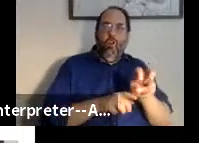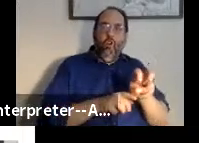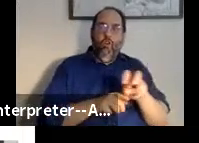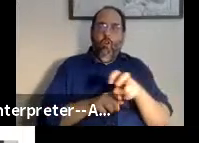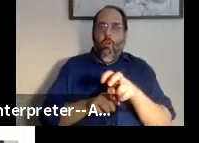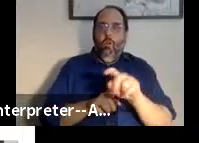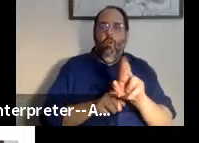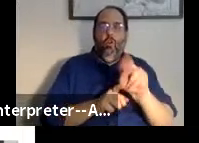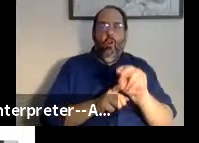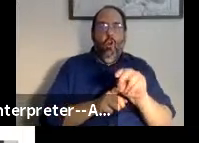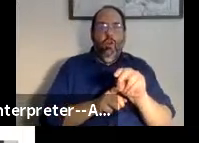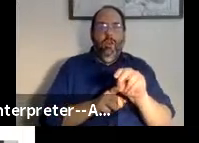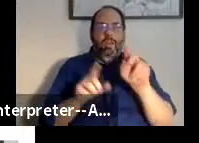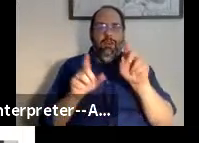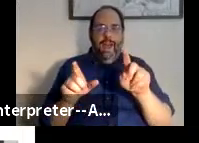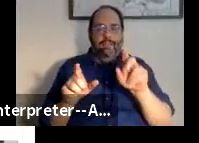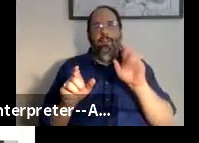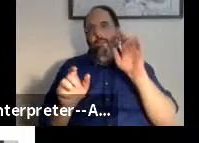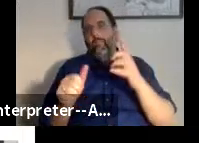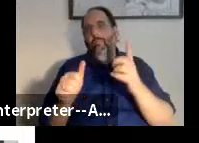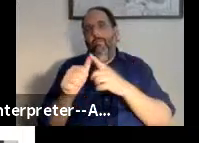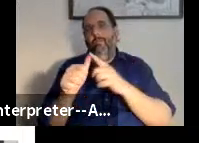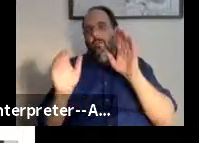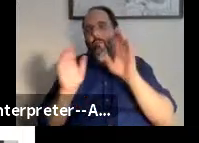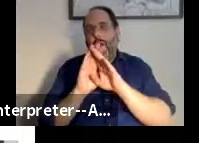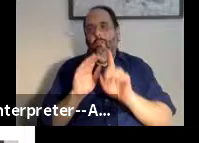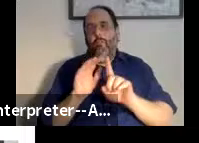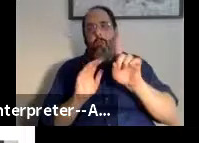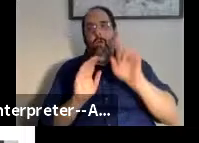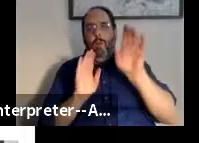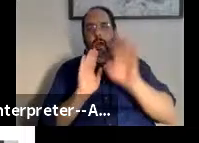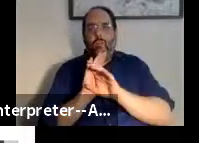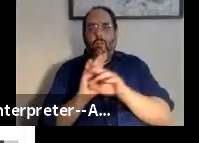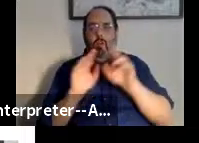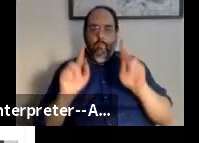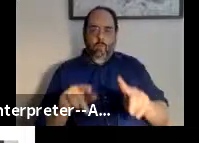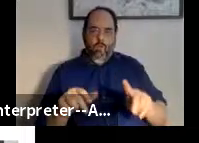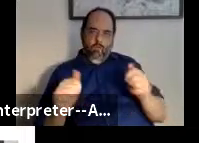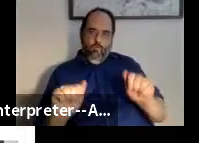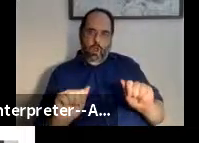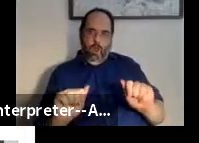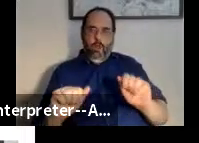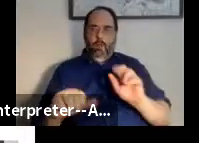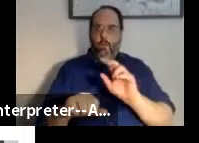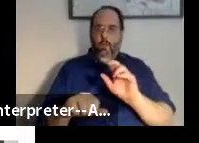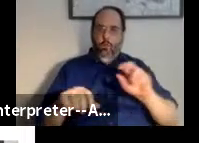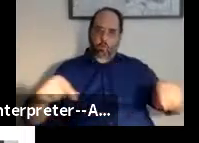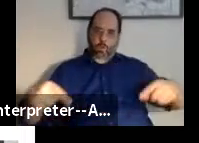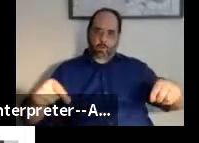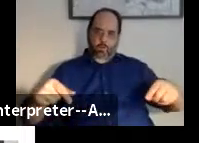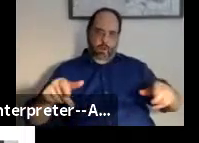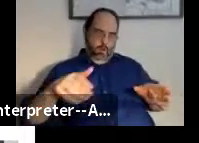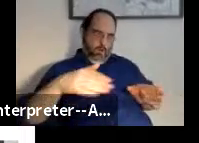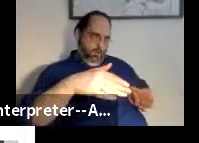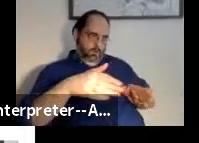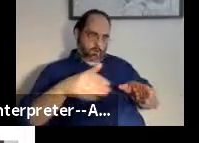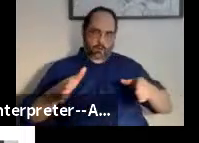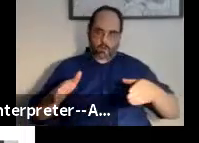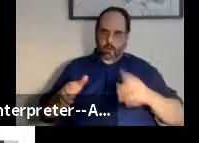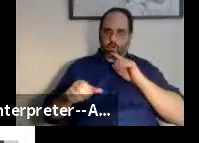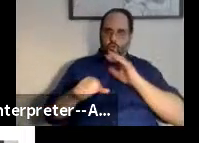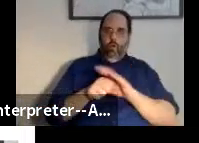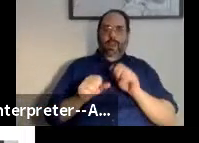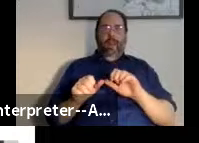can see that in the upper picture here where a person pushes the wheelchair around a 90-degree turn in that